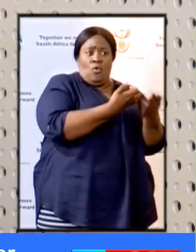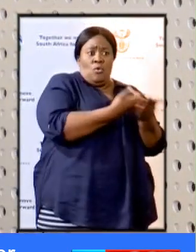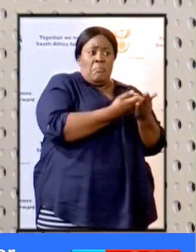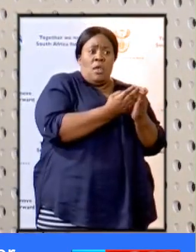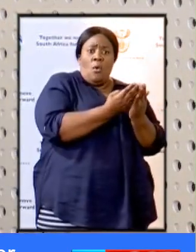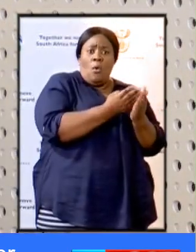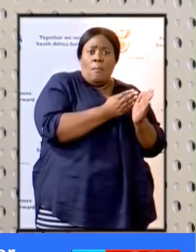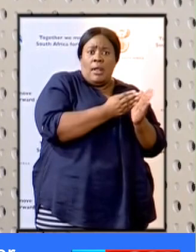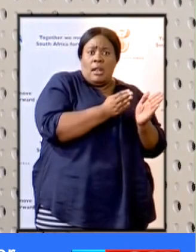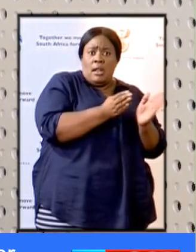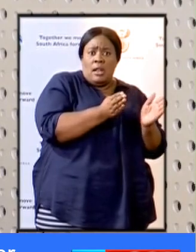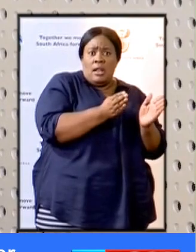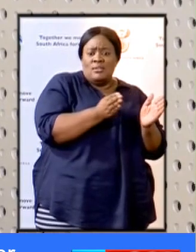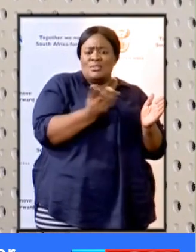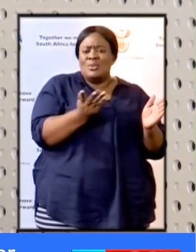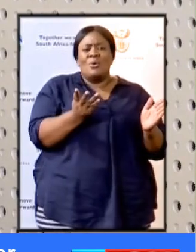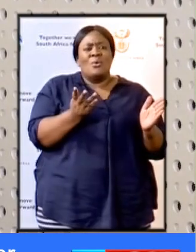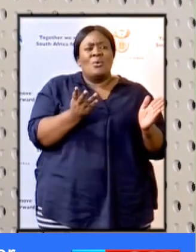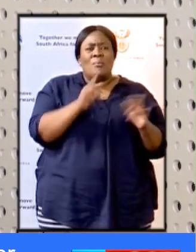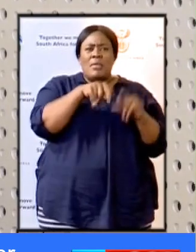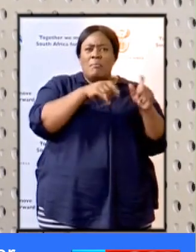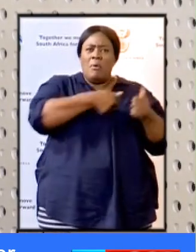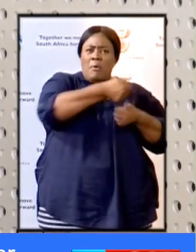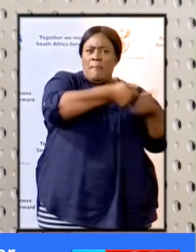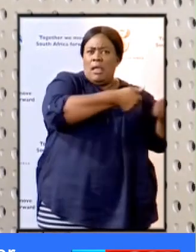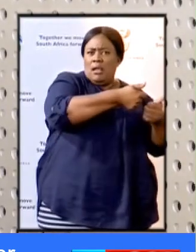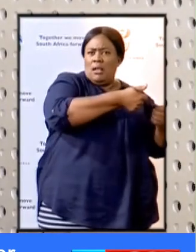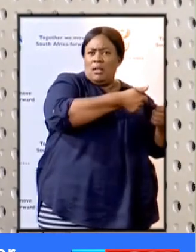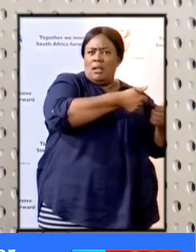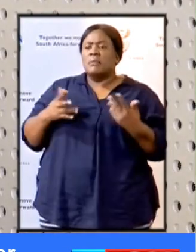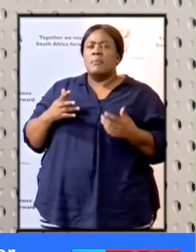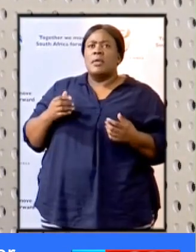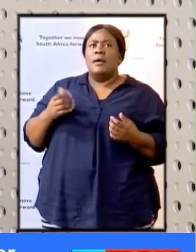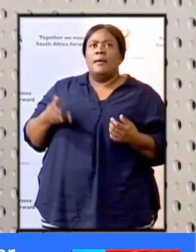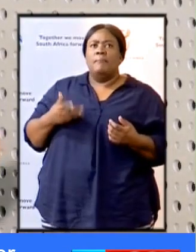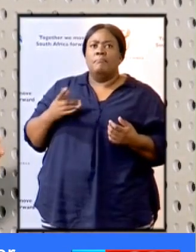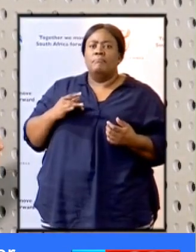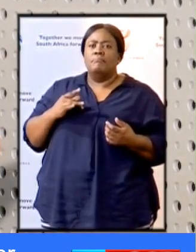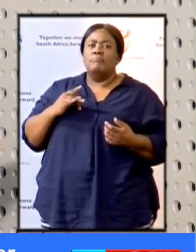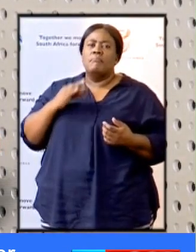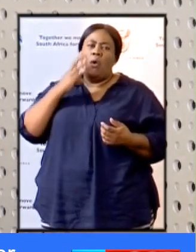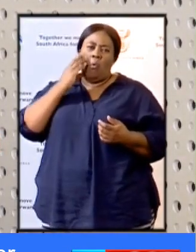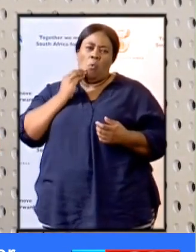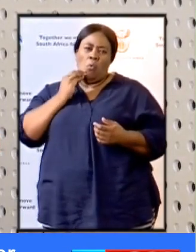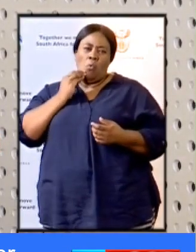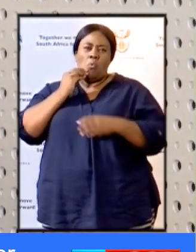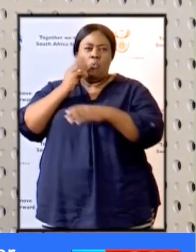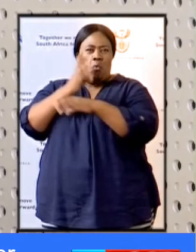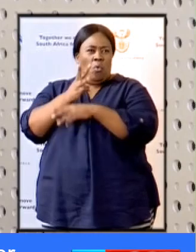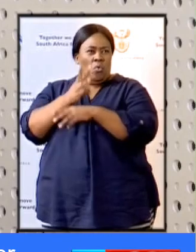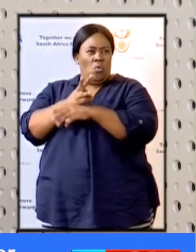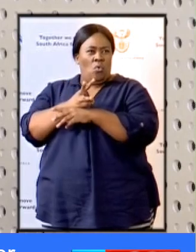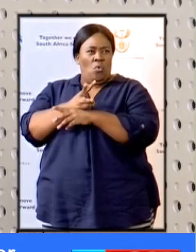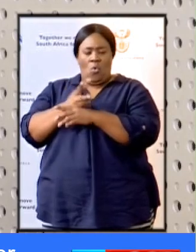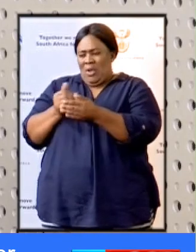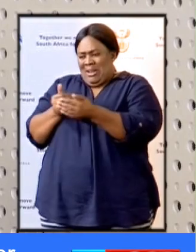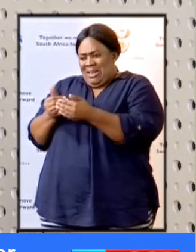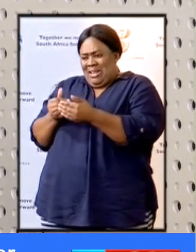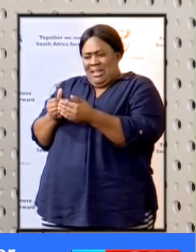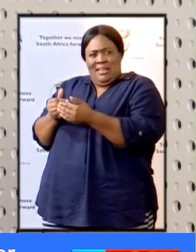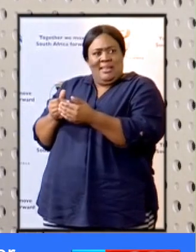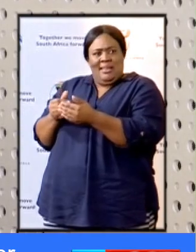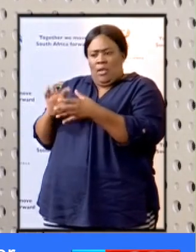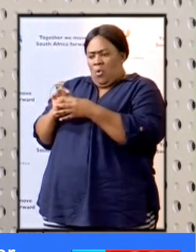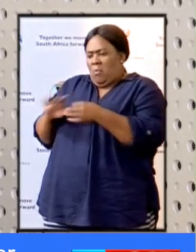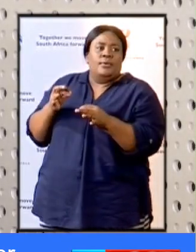to work. What's going to happen about child crash? Who goes something number 2 in the neighborhood? What is going to happen? It's